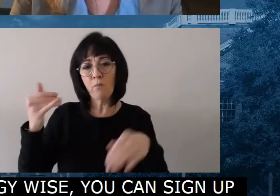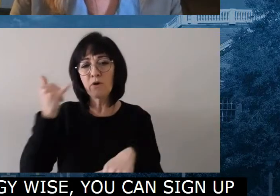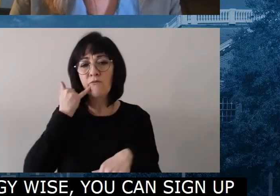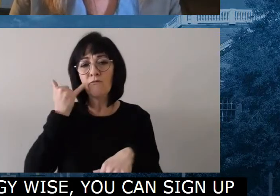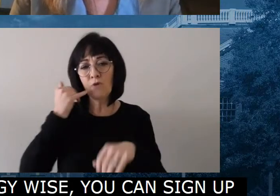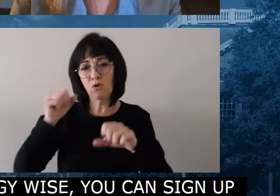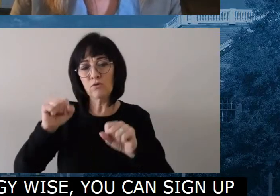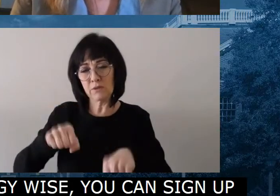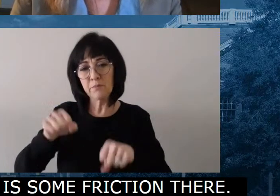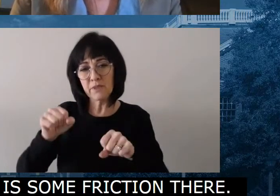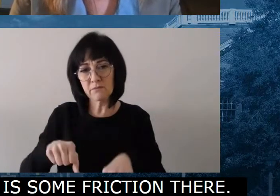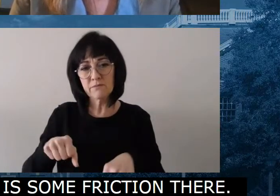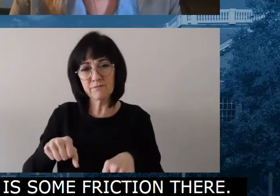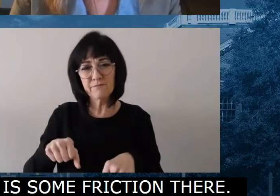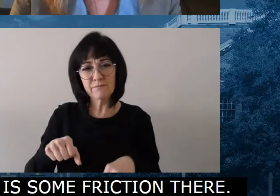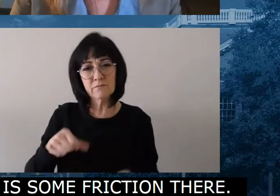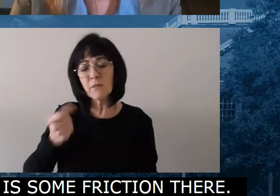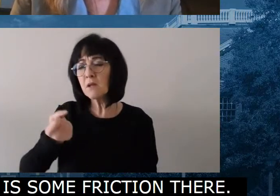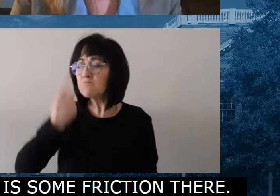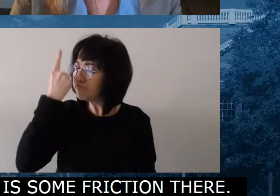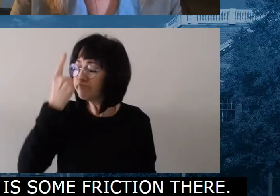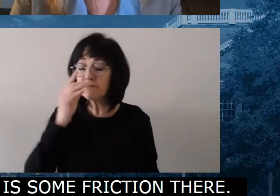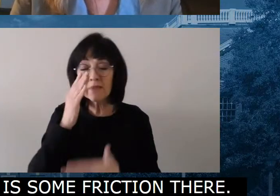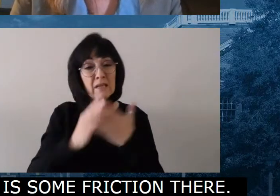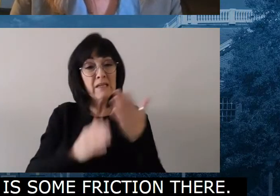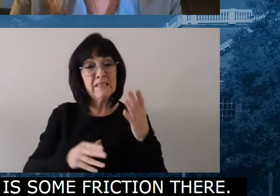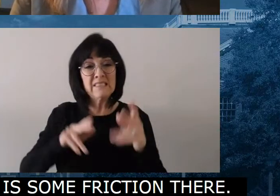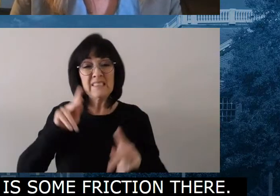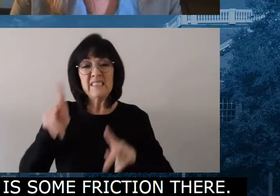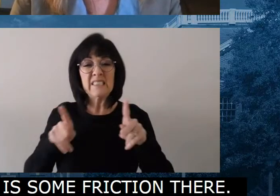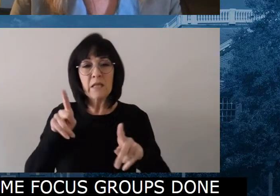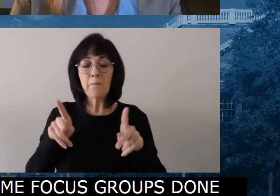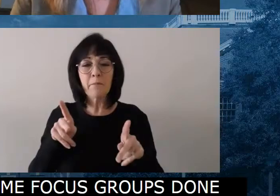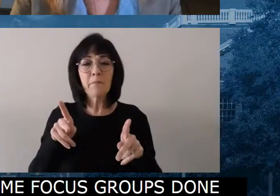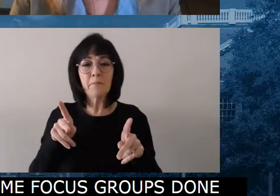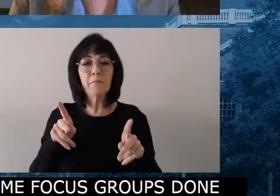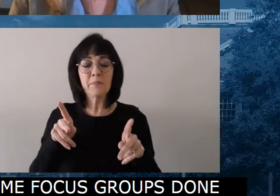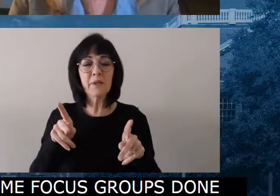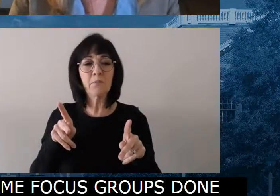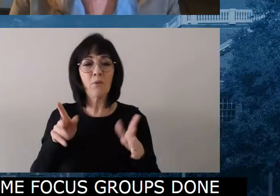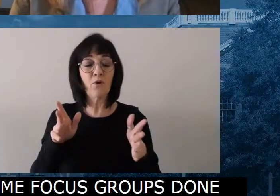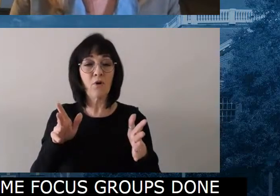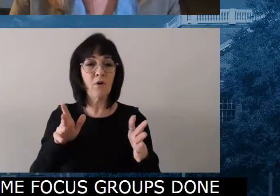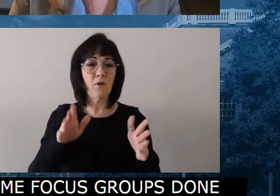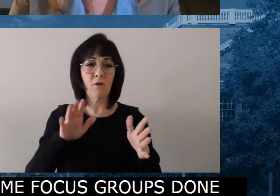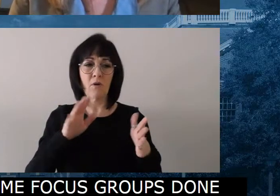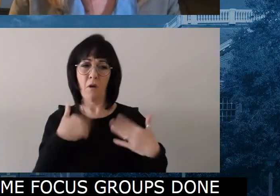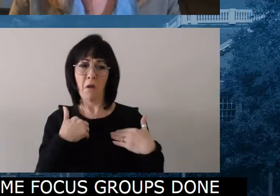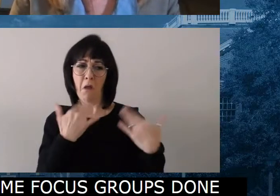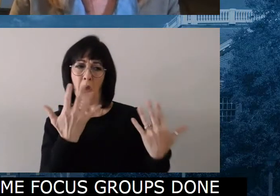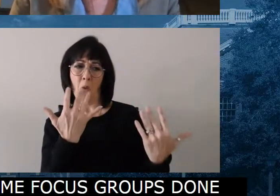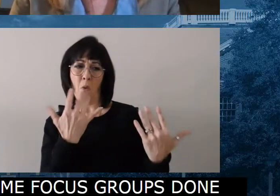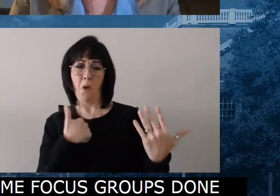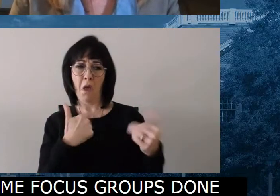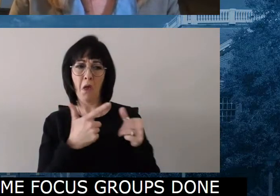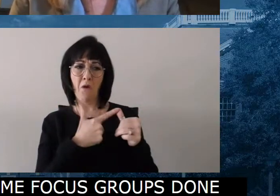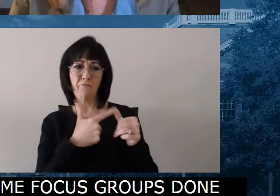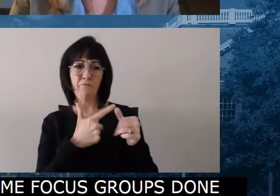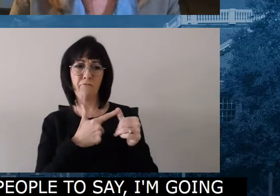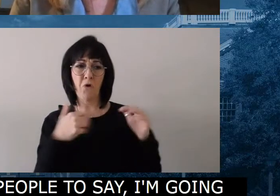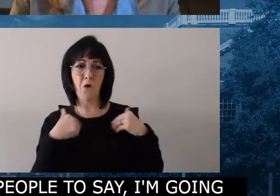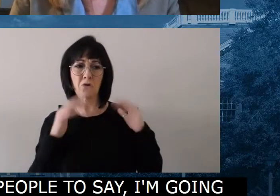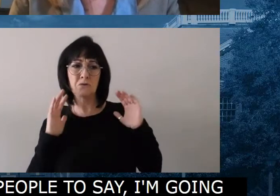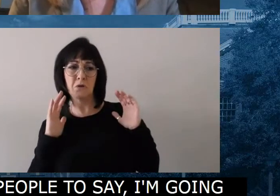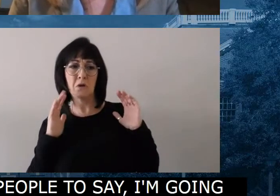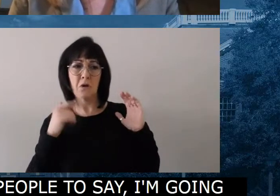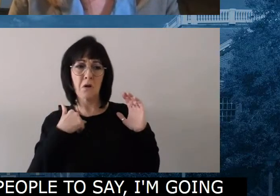just a hesitancy among people to say, I'm going to see what my other family members experience. I'm going to look at what my friends